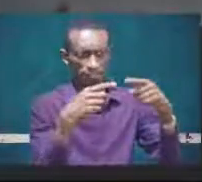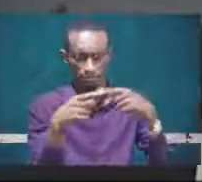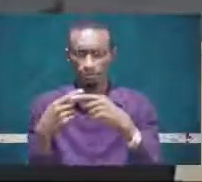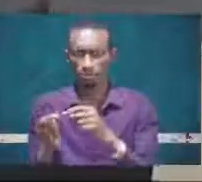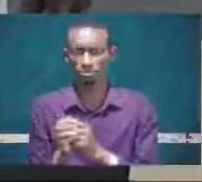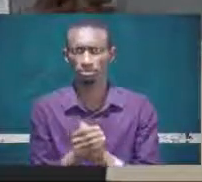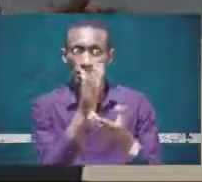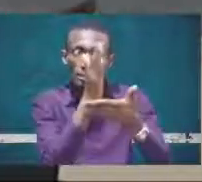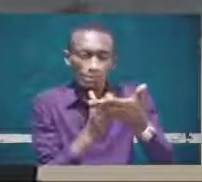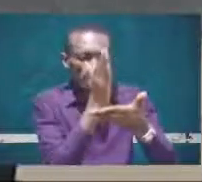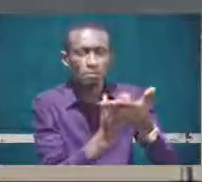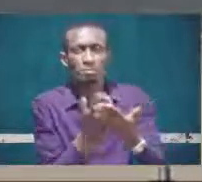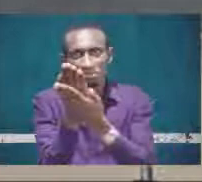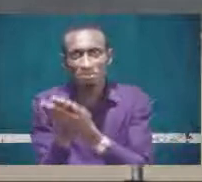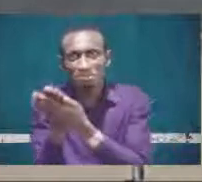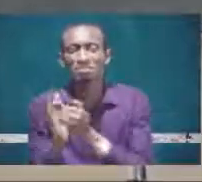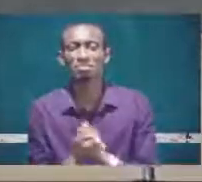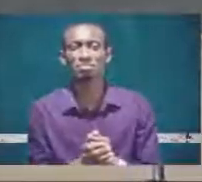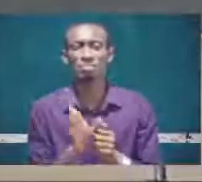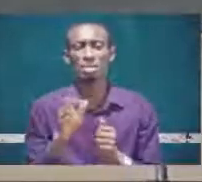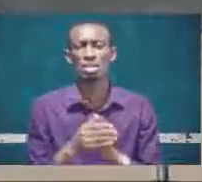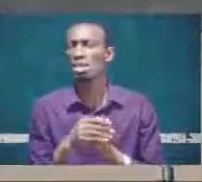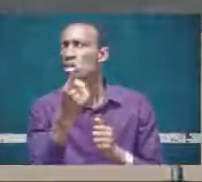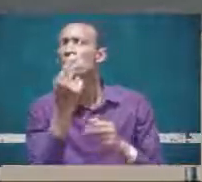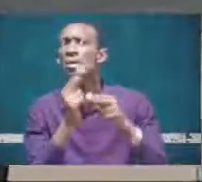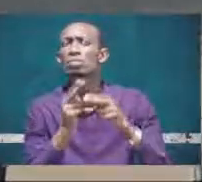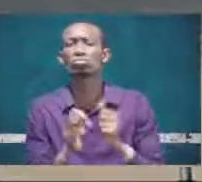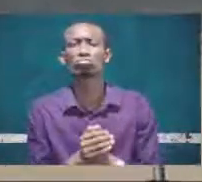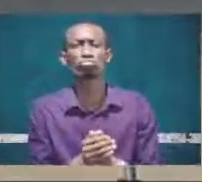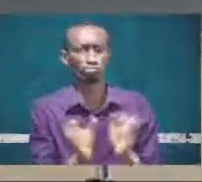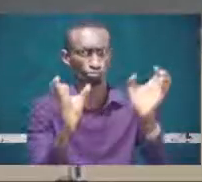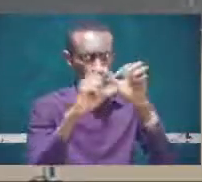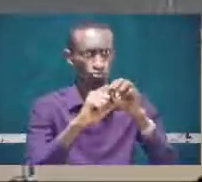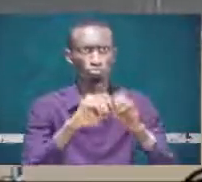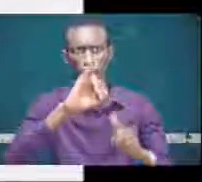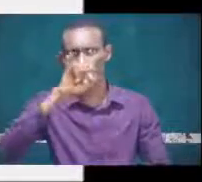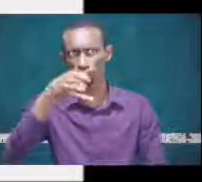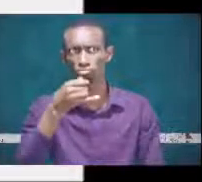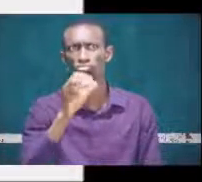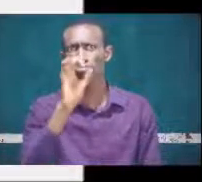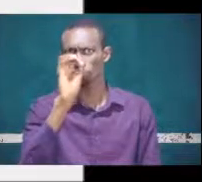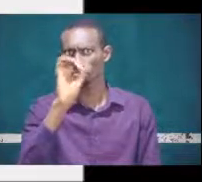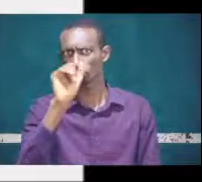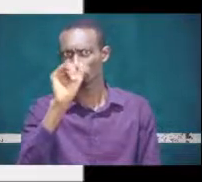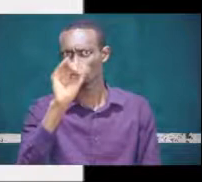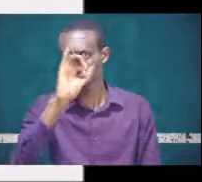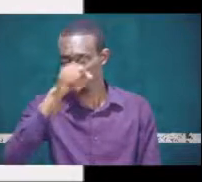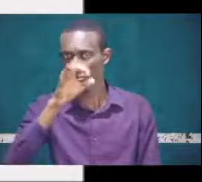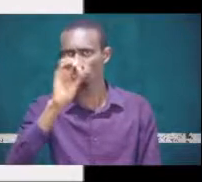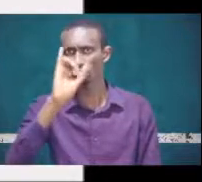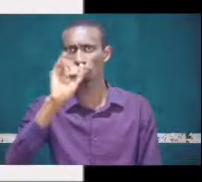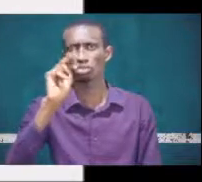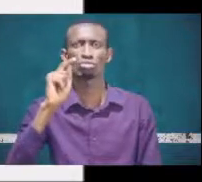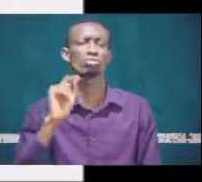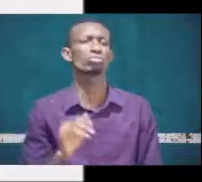demand. We have joint demand as number one. Types of demand. Then we have